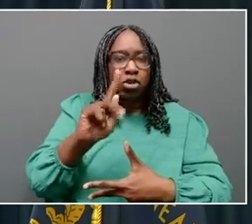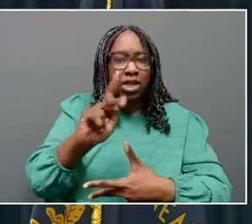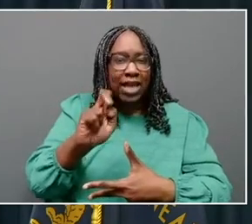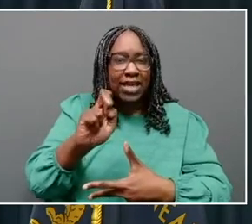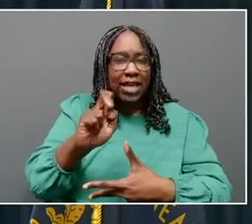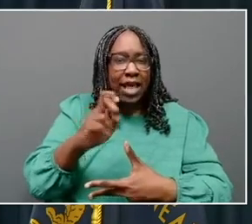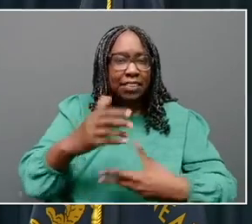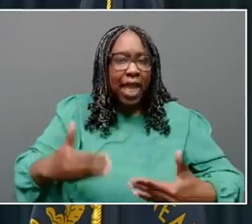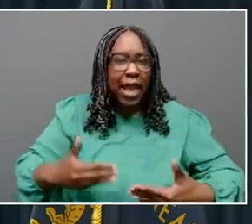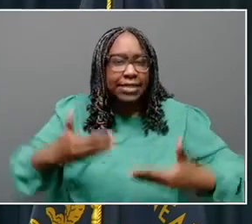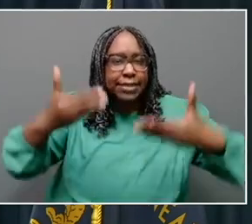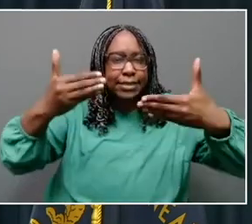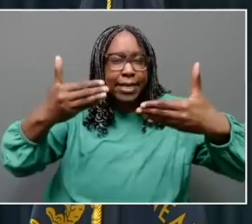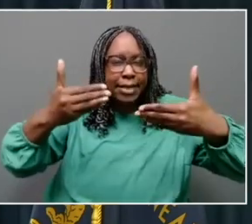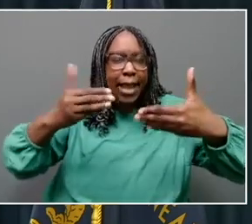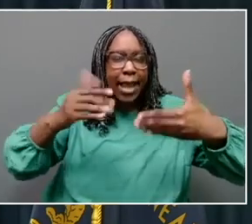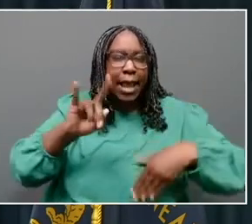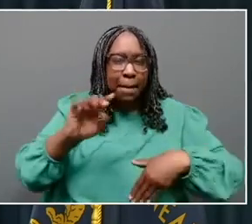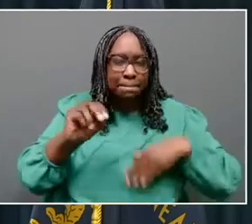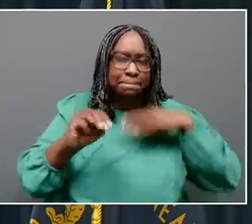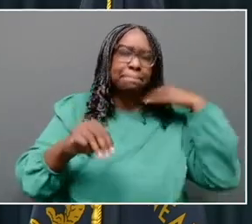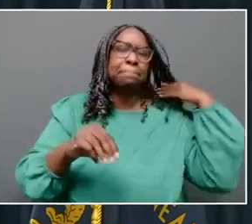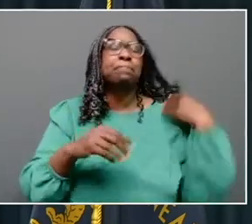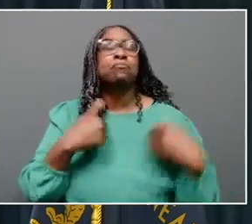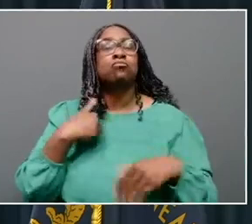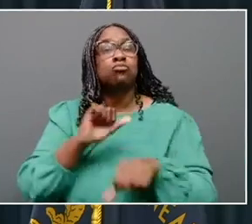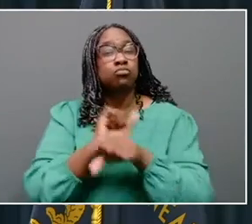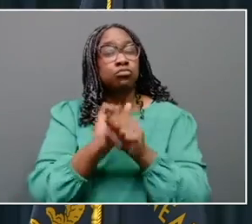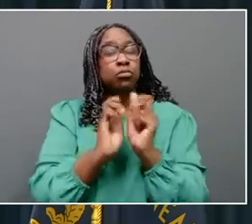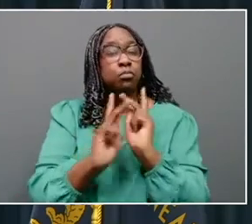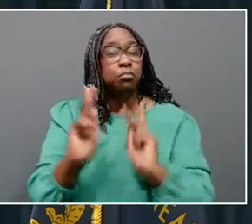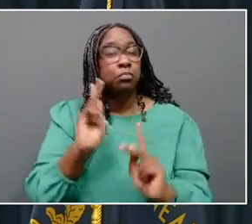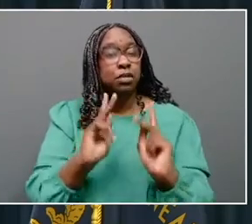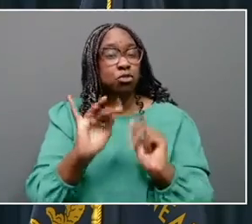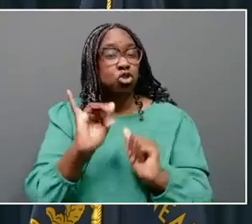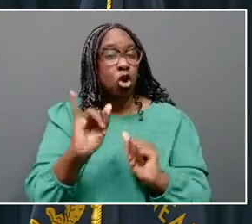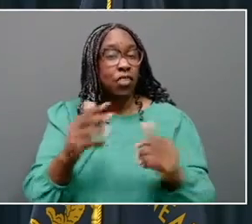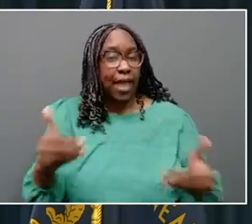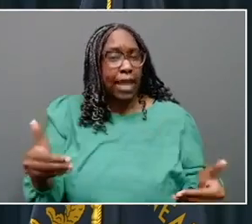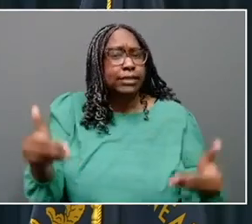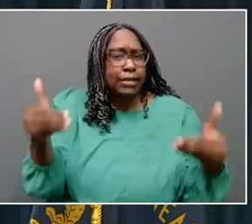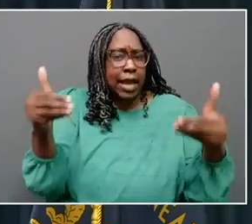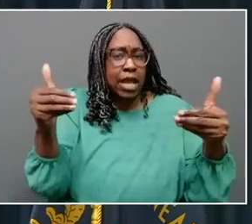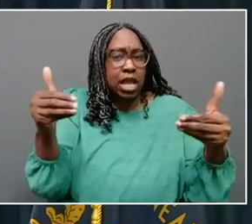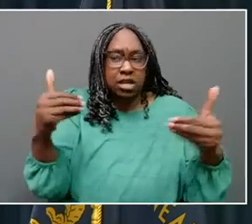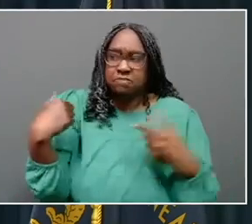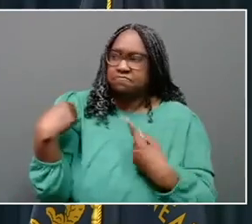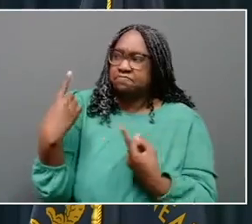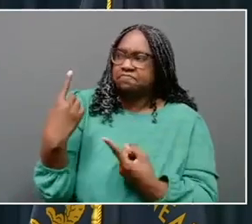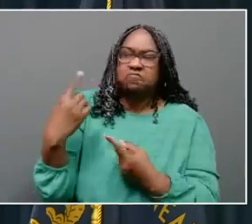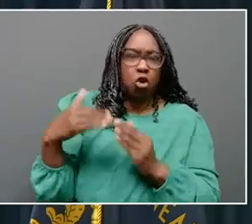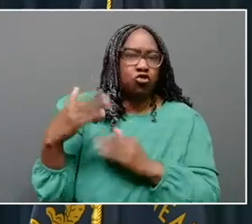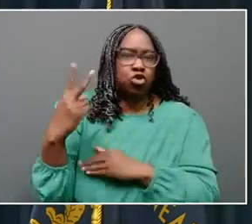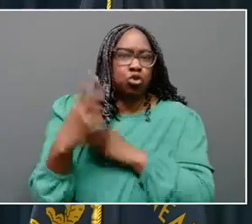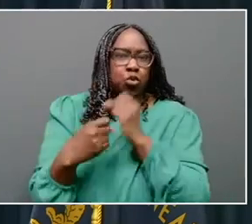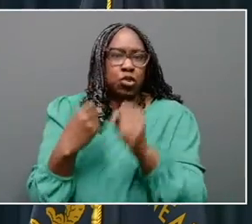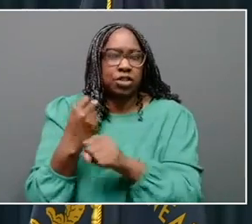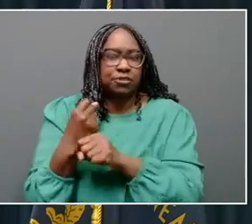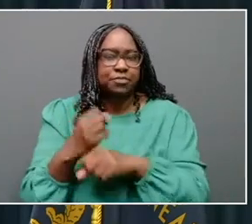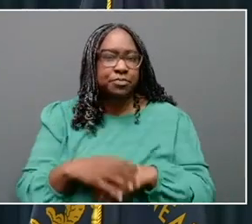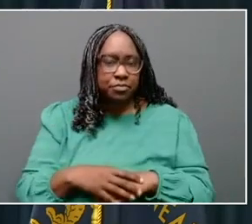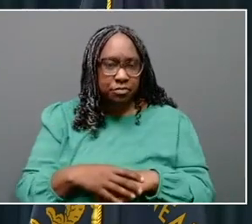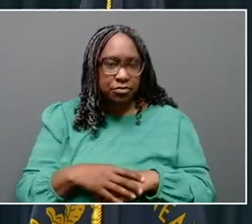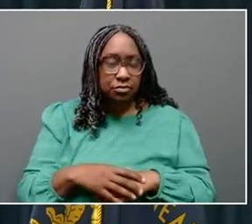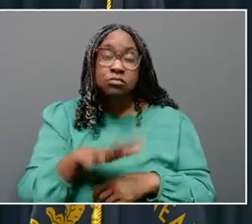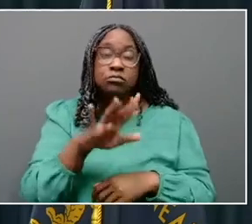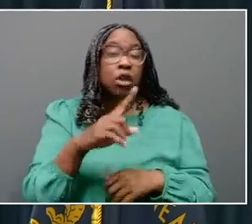I've been to or have worked with individuals on this dam for the last 2+ years. The first flooding